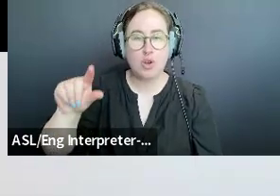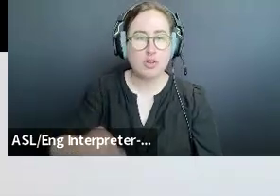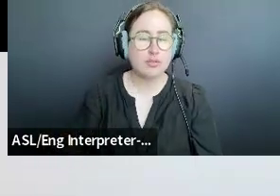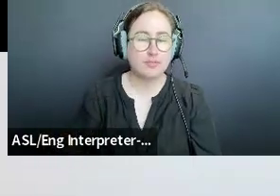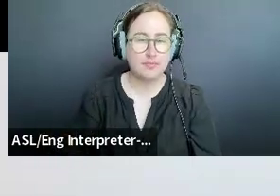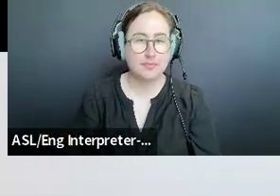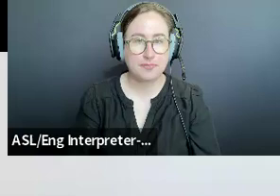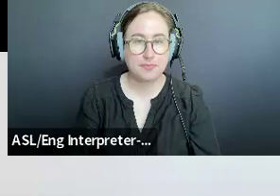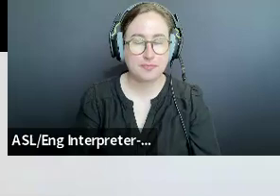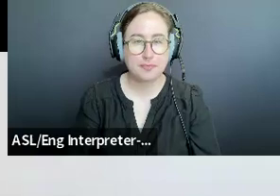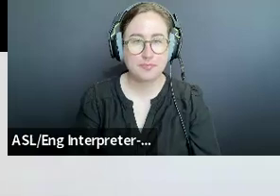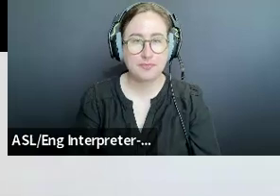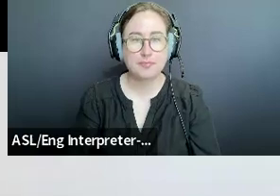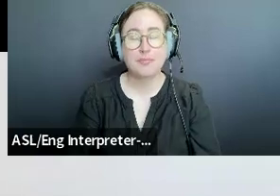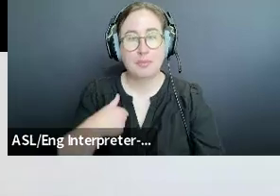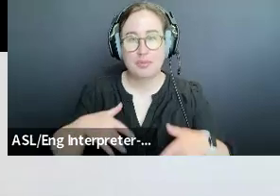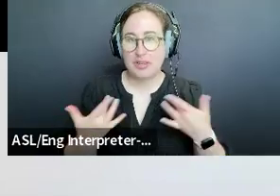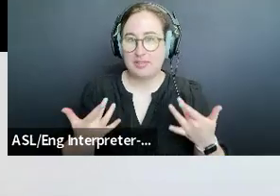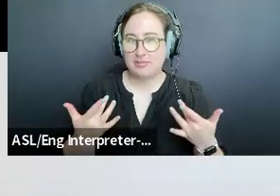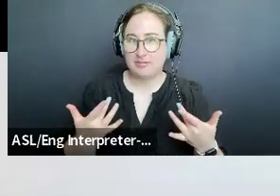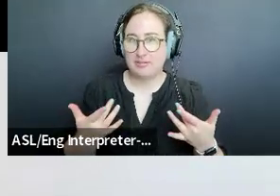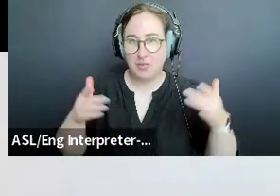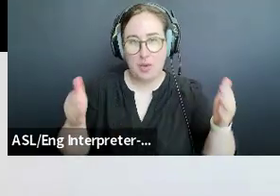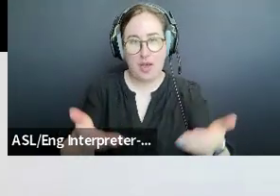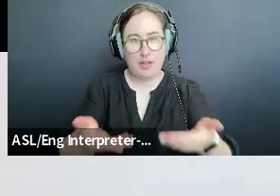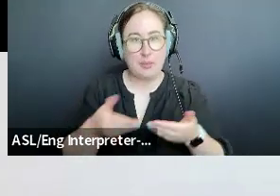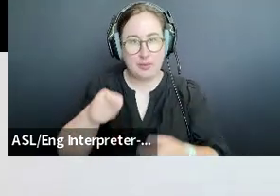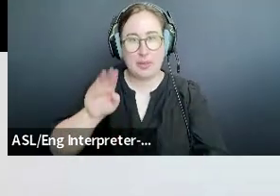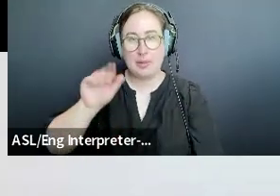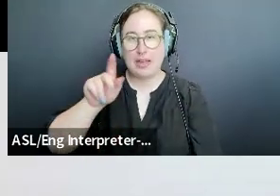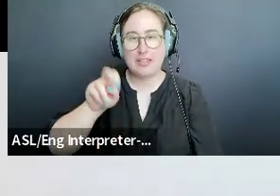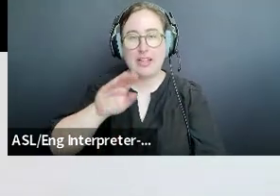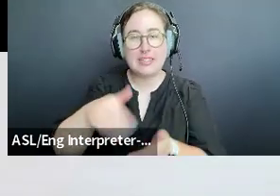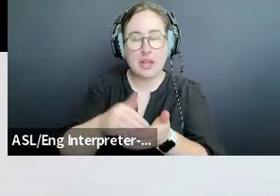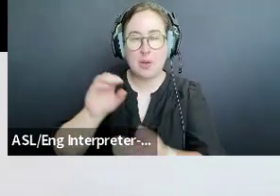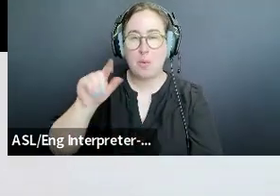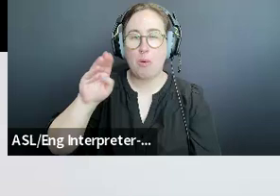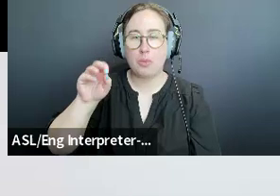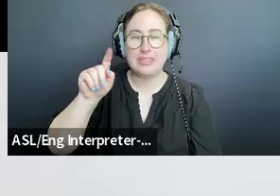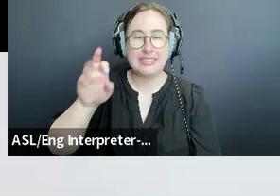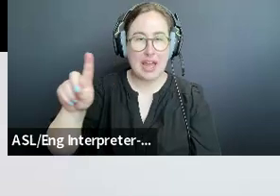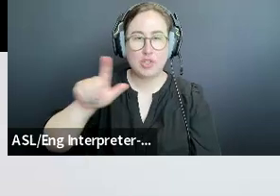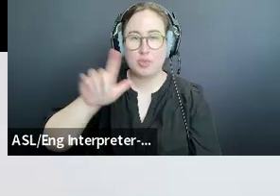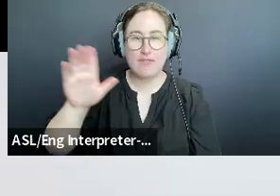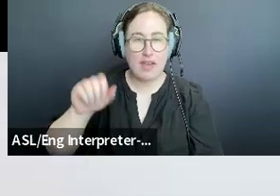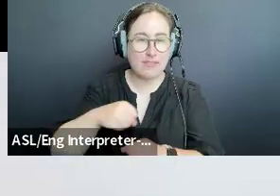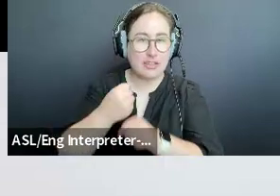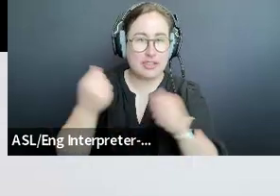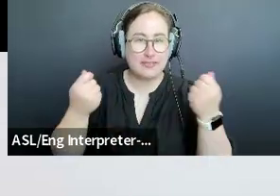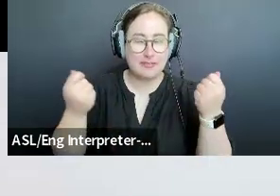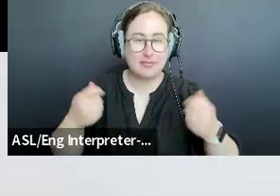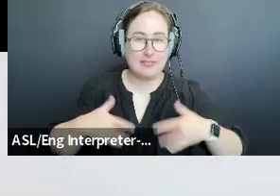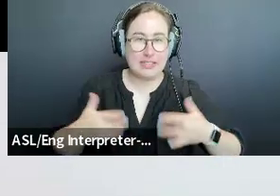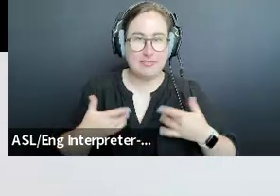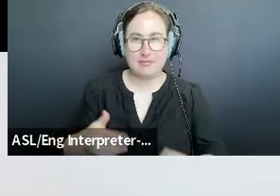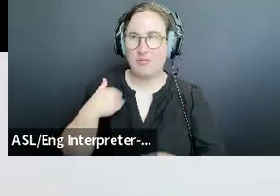communications@bazelon.org. I am delighted to welcome you to the Bazelon Center's Olmstead at 25 event today. We have over